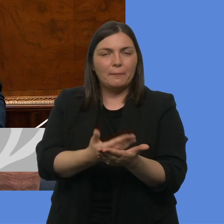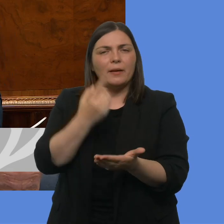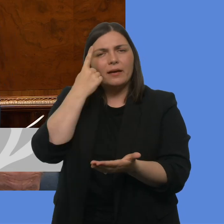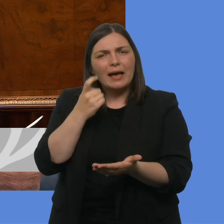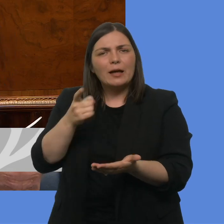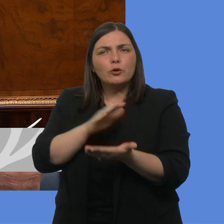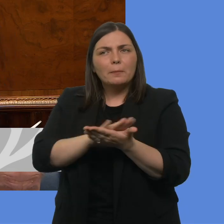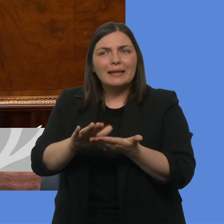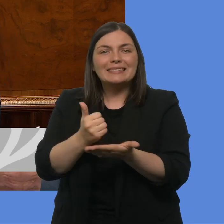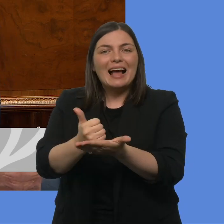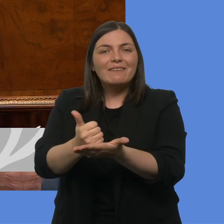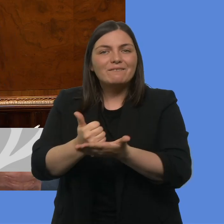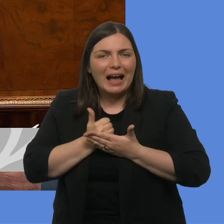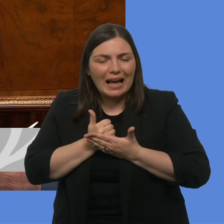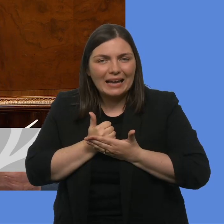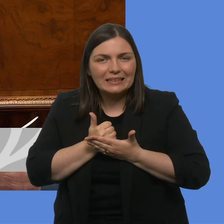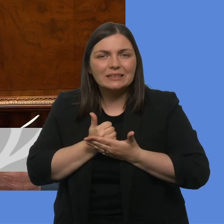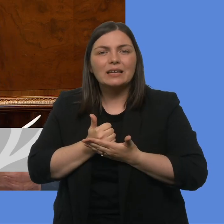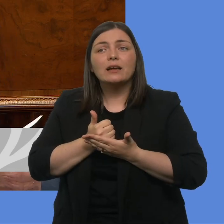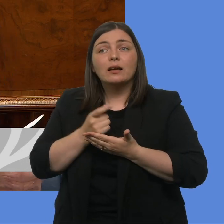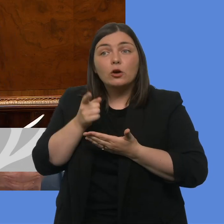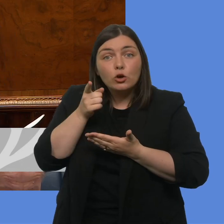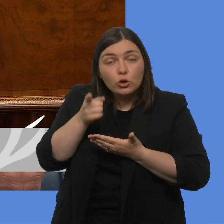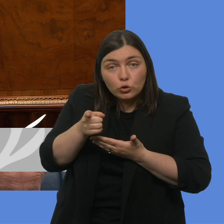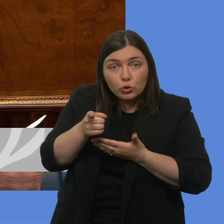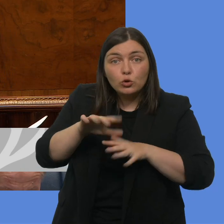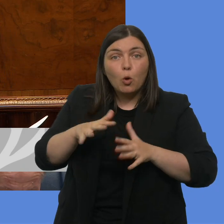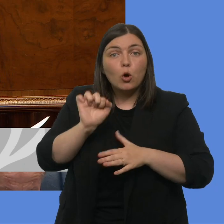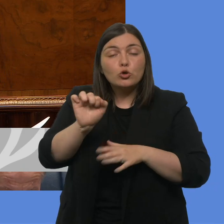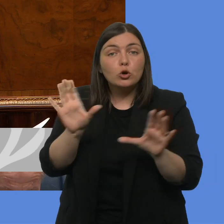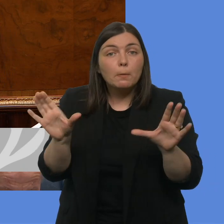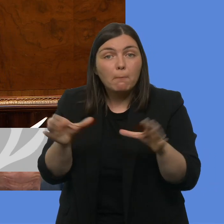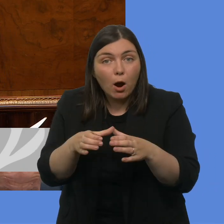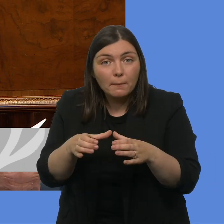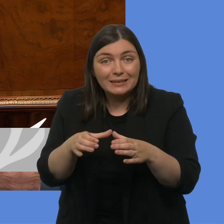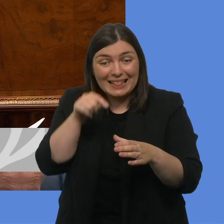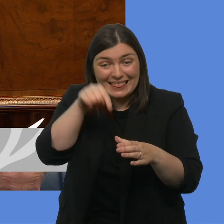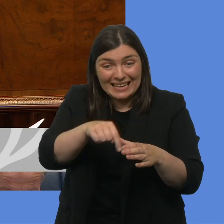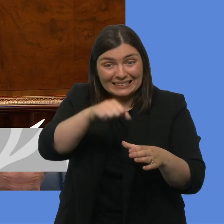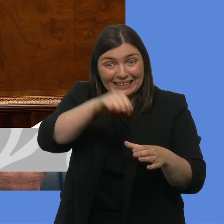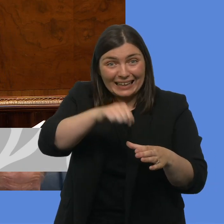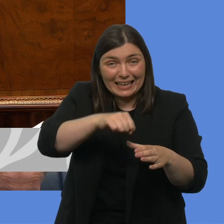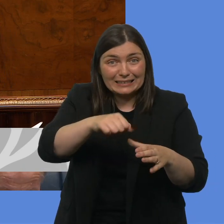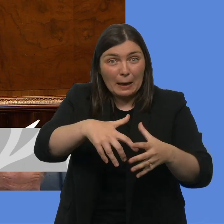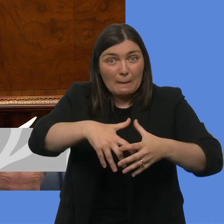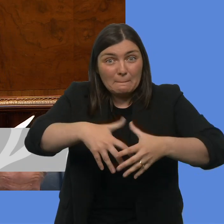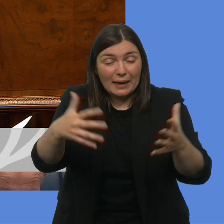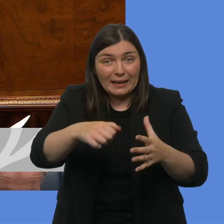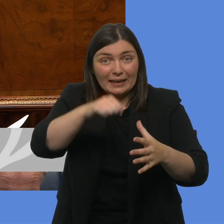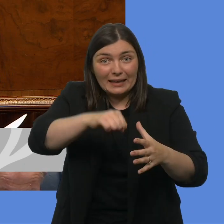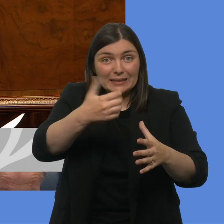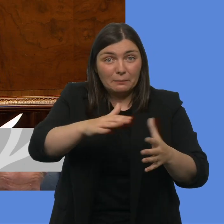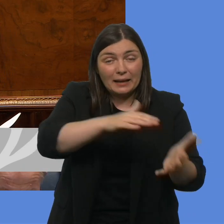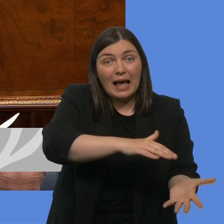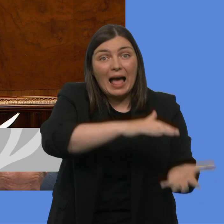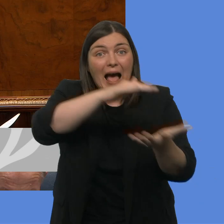date you or your department have not handed this case over of such magnitude and public interest to Deloitte for